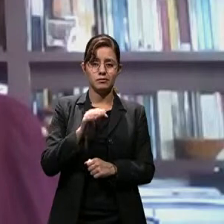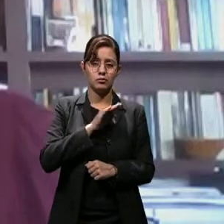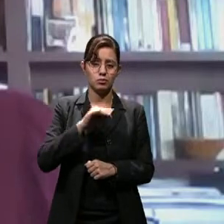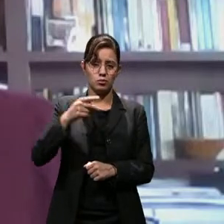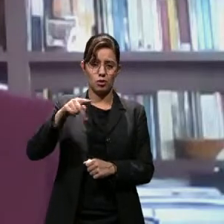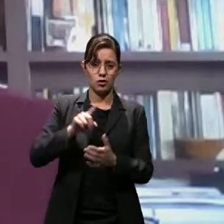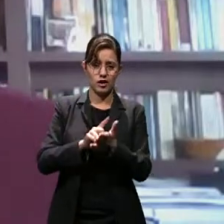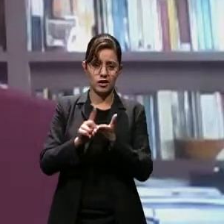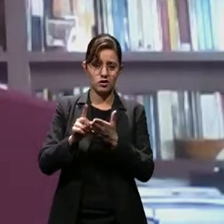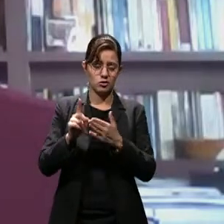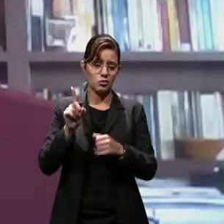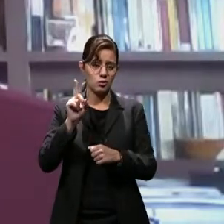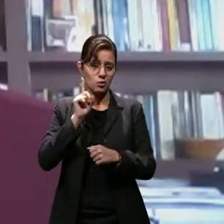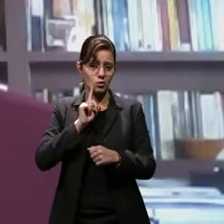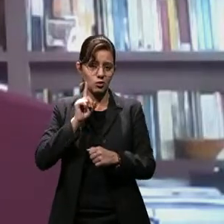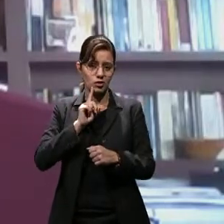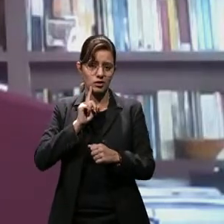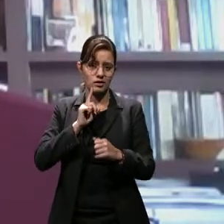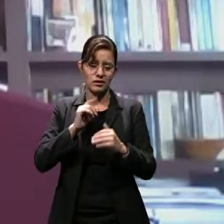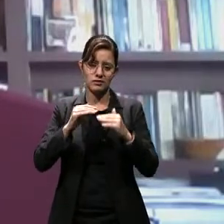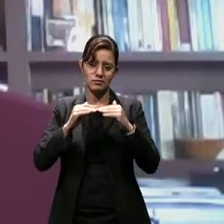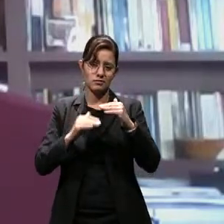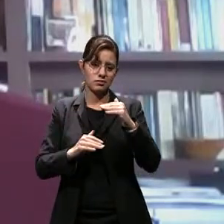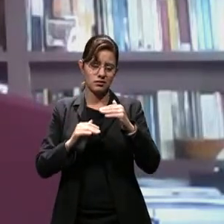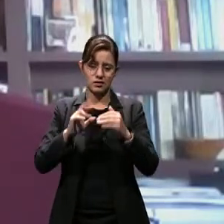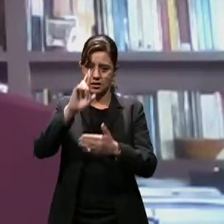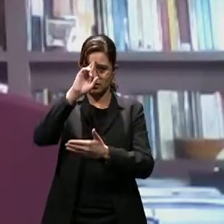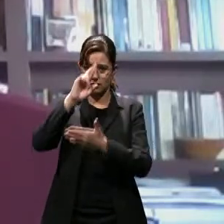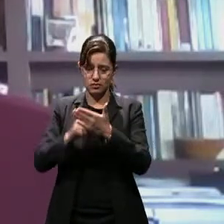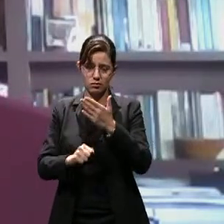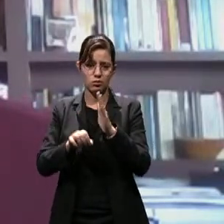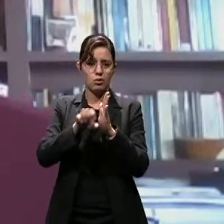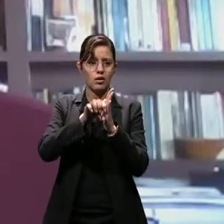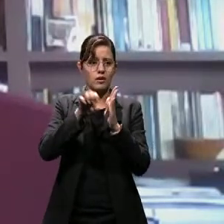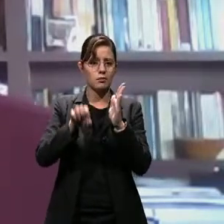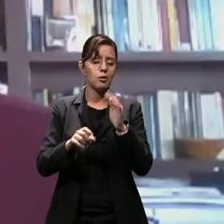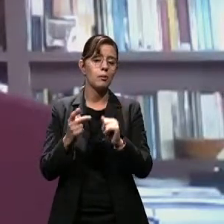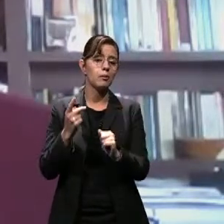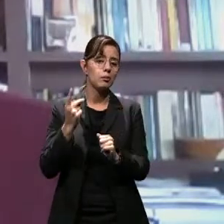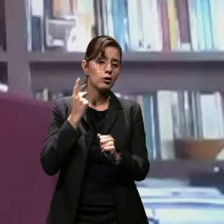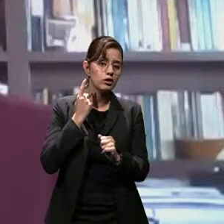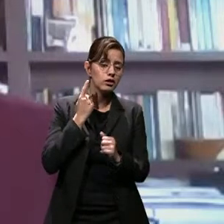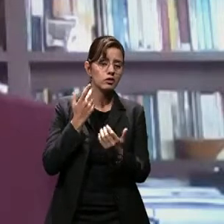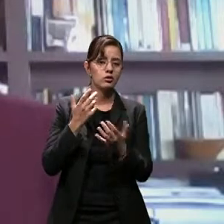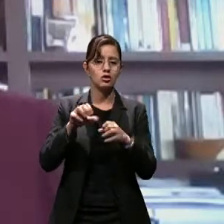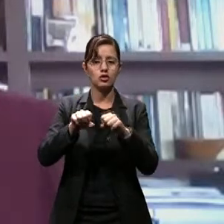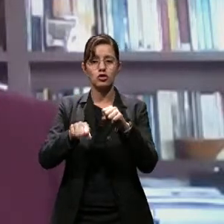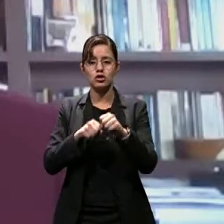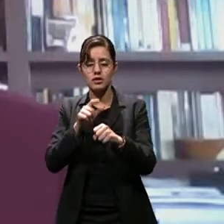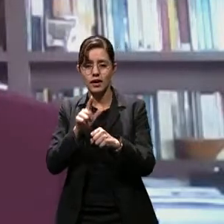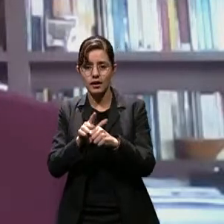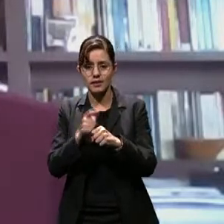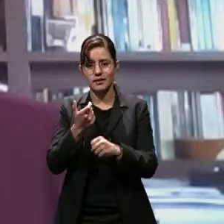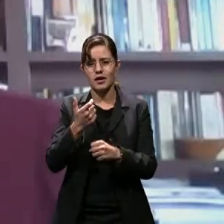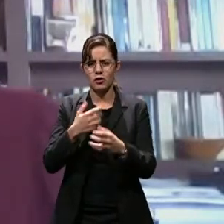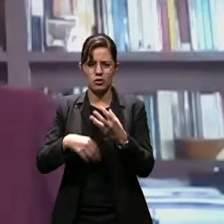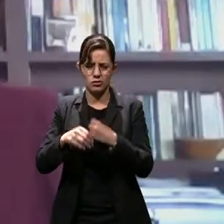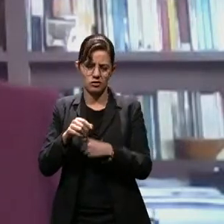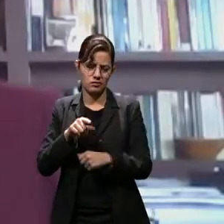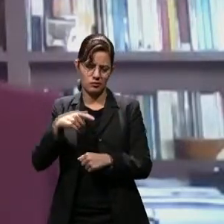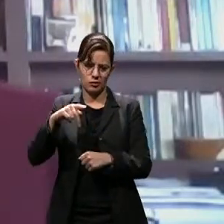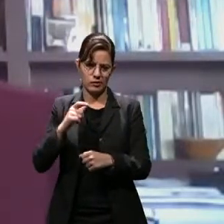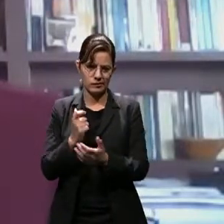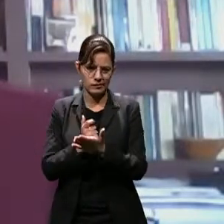are hindering the exercise of all the rights of women, political, economic, and social rights.